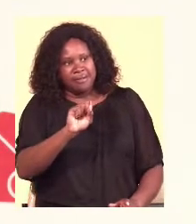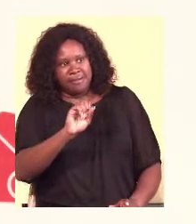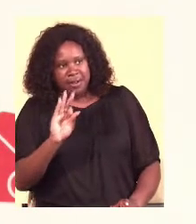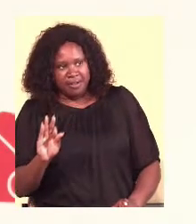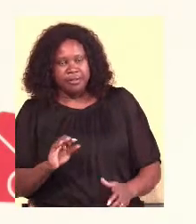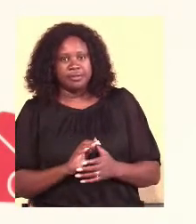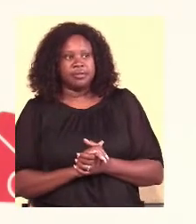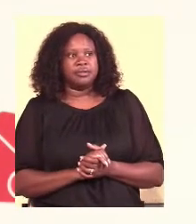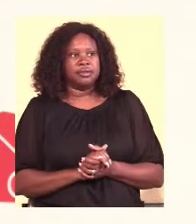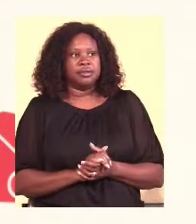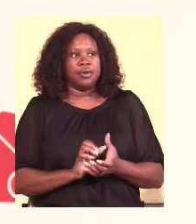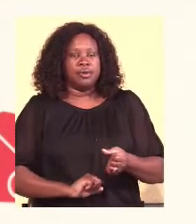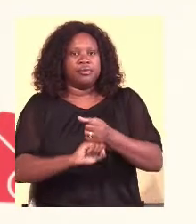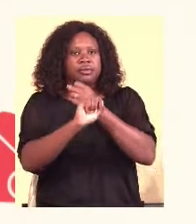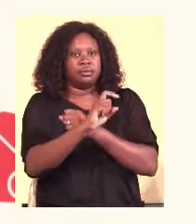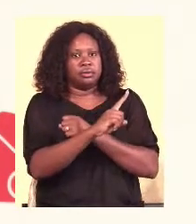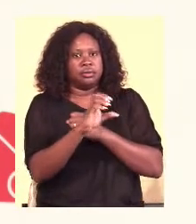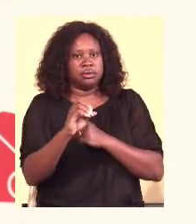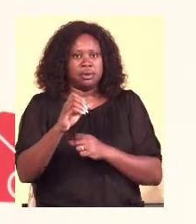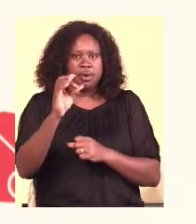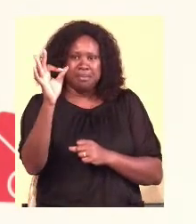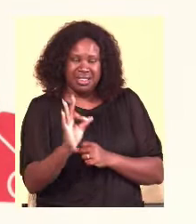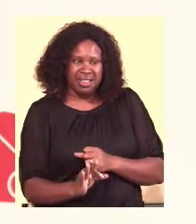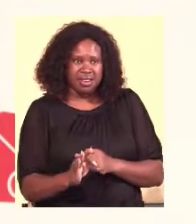NSFAF does fund 100% of